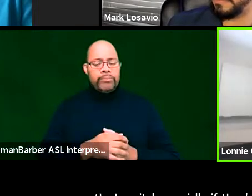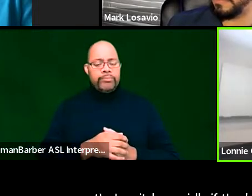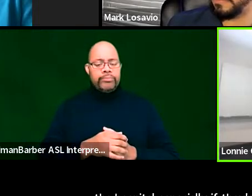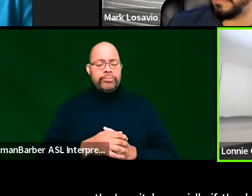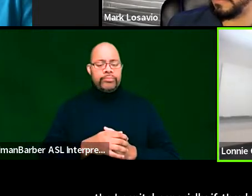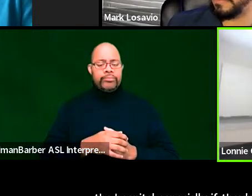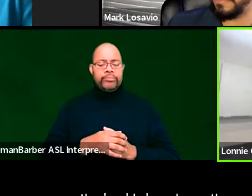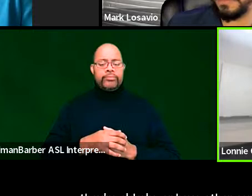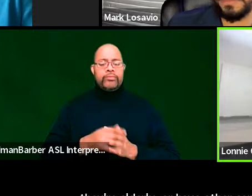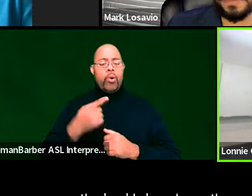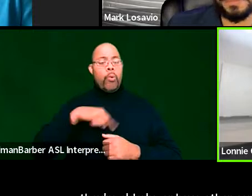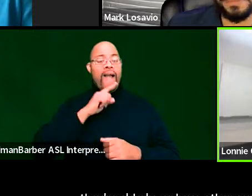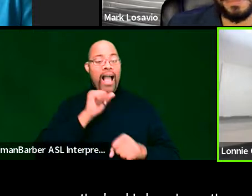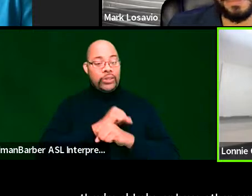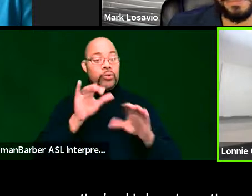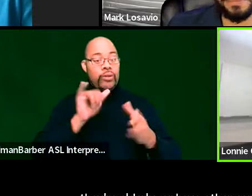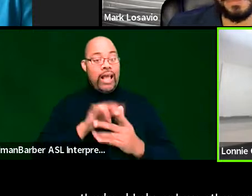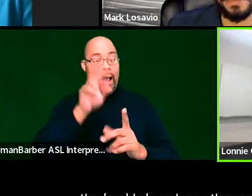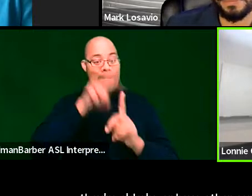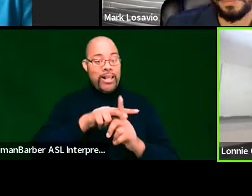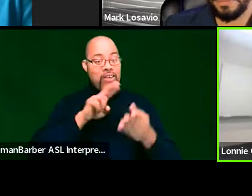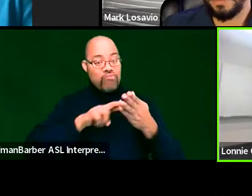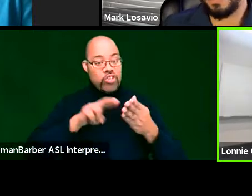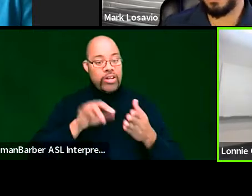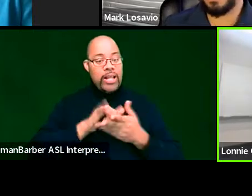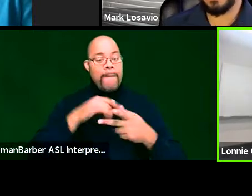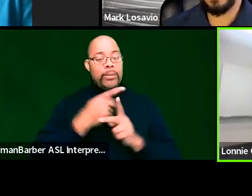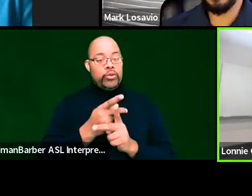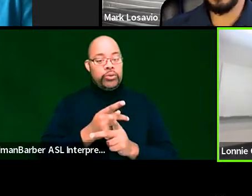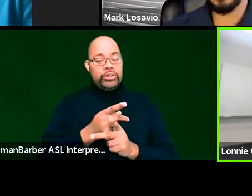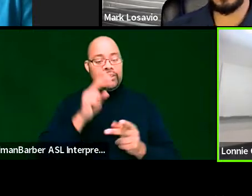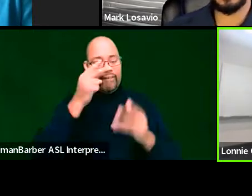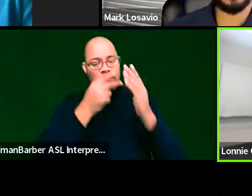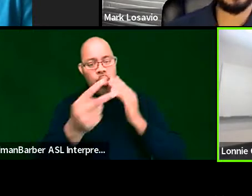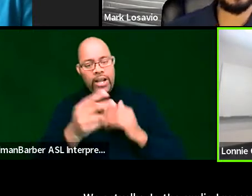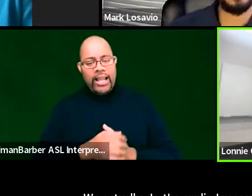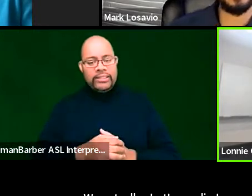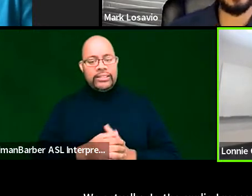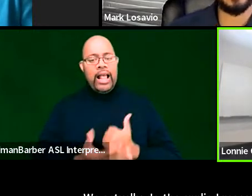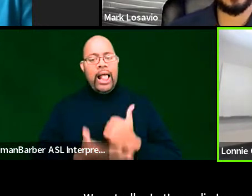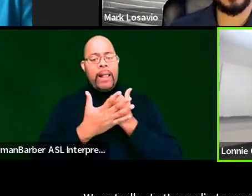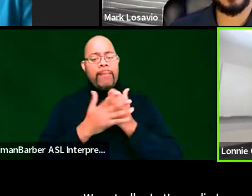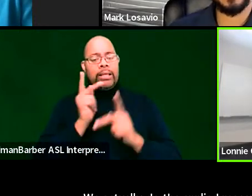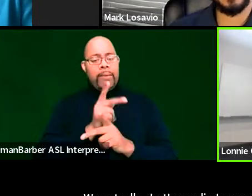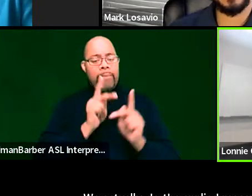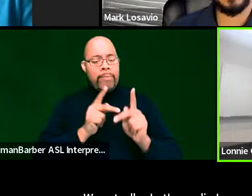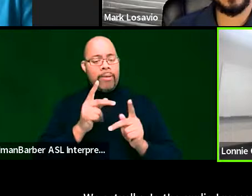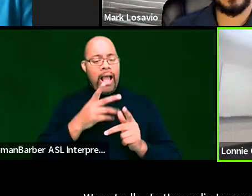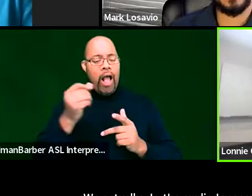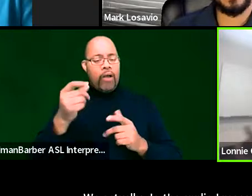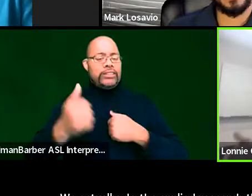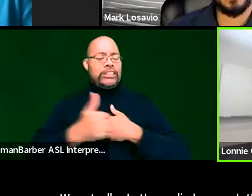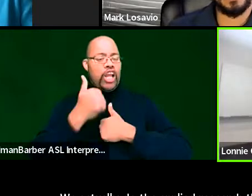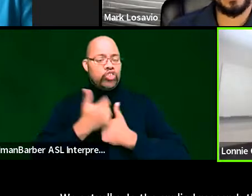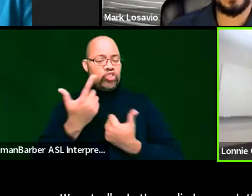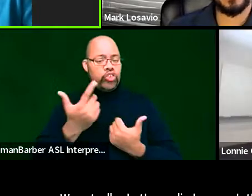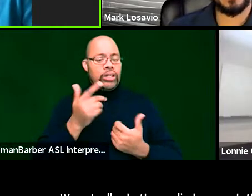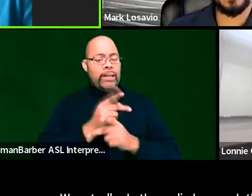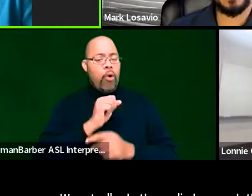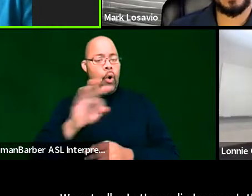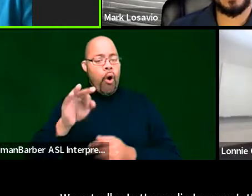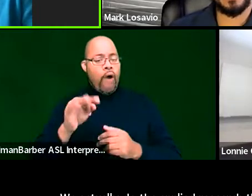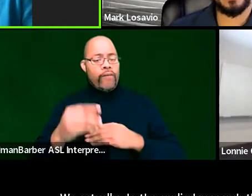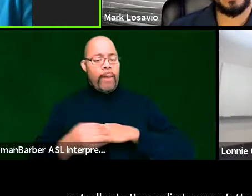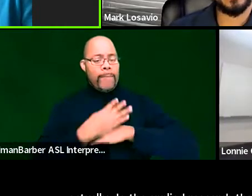conditions. We actually do the applied research that produces a forecast that helps keep people out of danger, keeps them off the beach